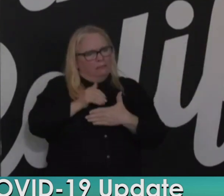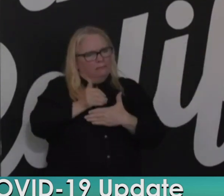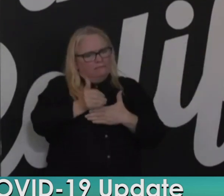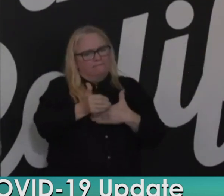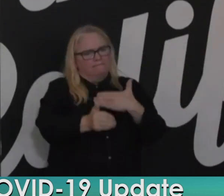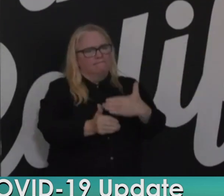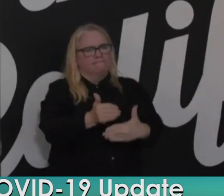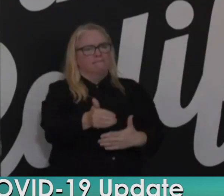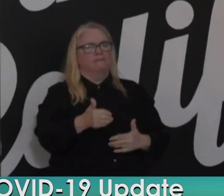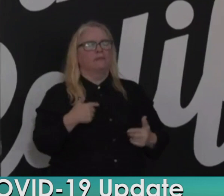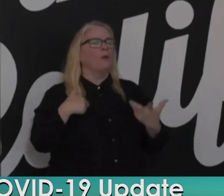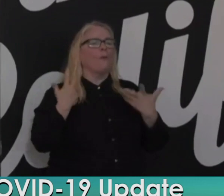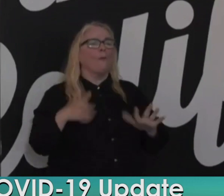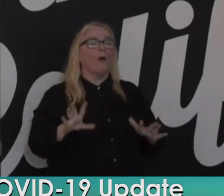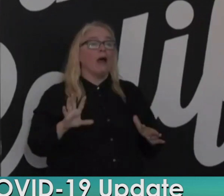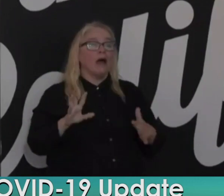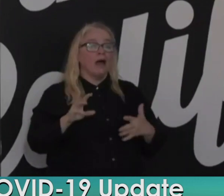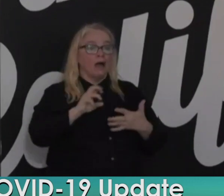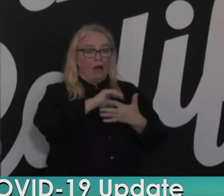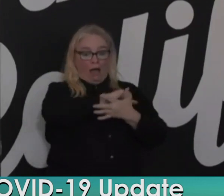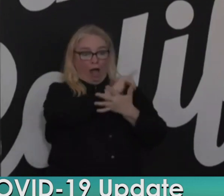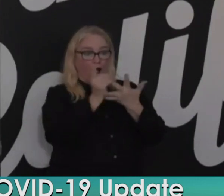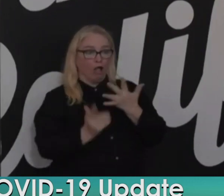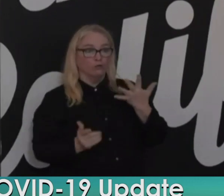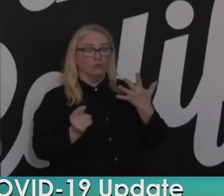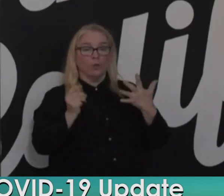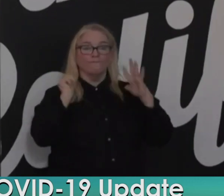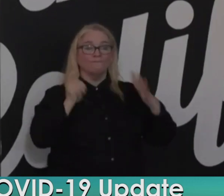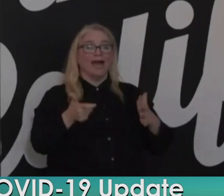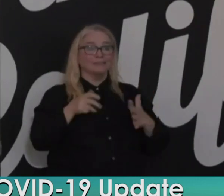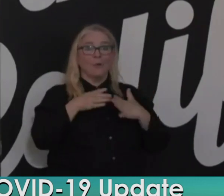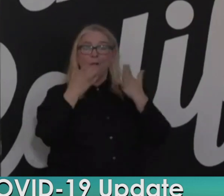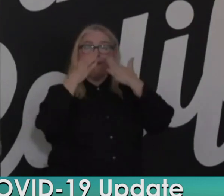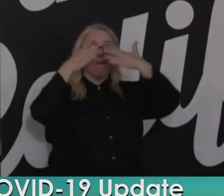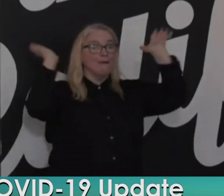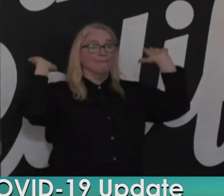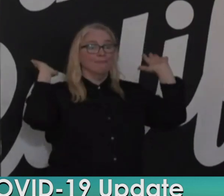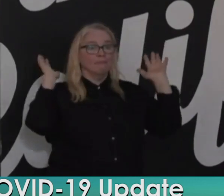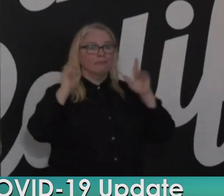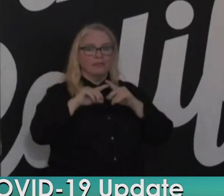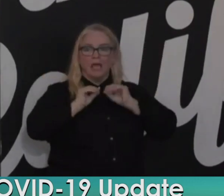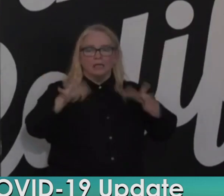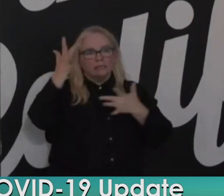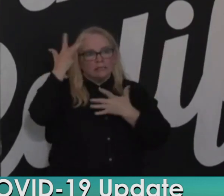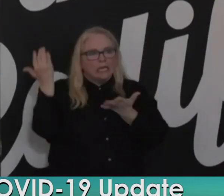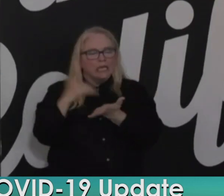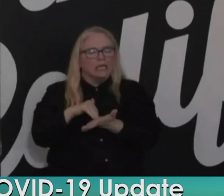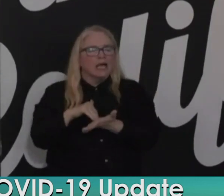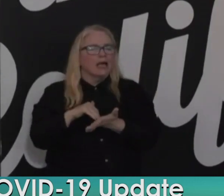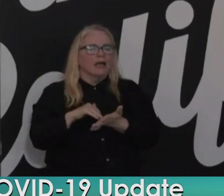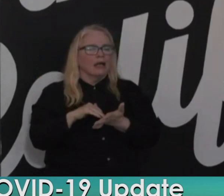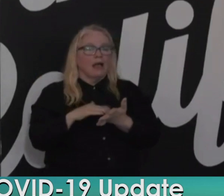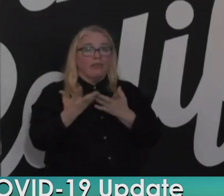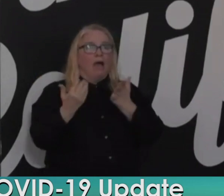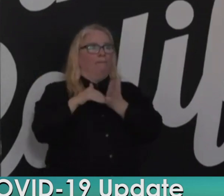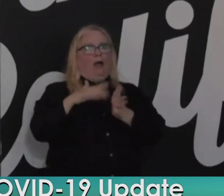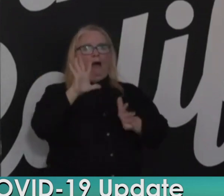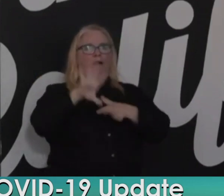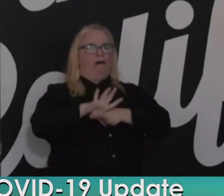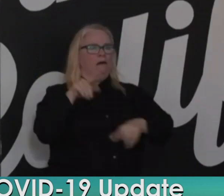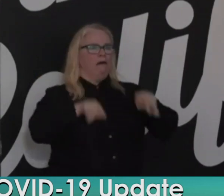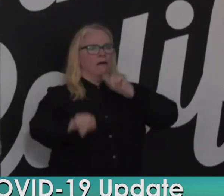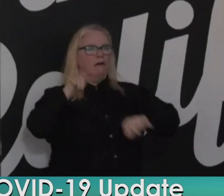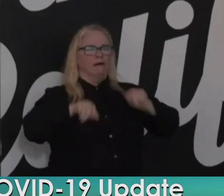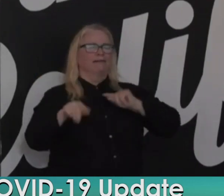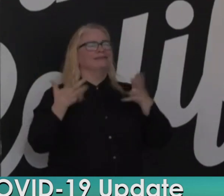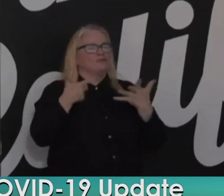toggle back and now put back into place the restrictions that we're now in a position to finally loosen up. And so it's a